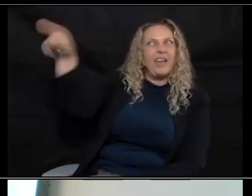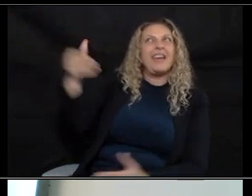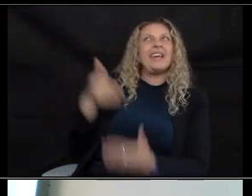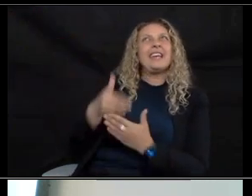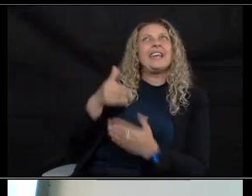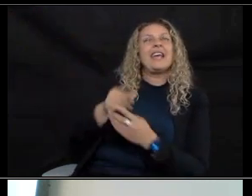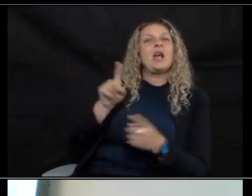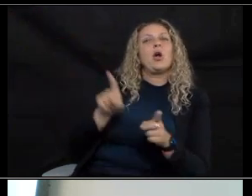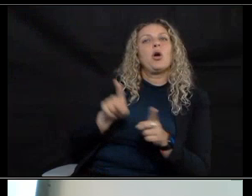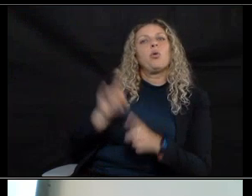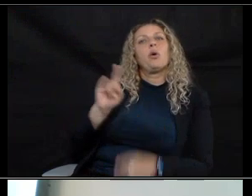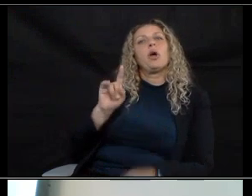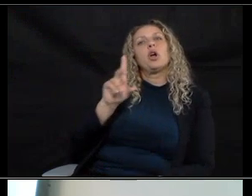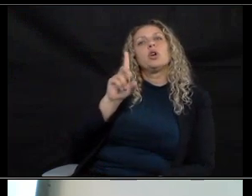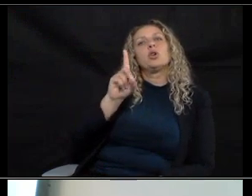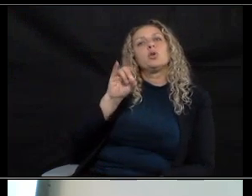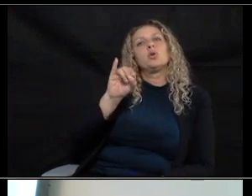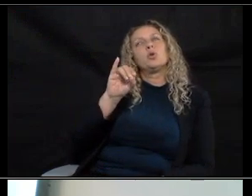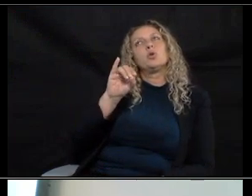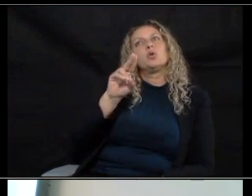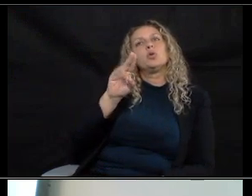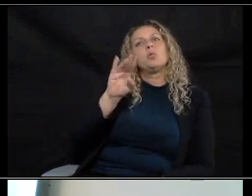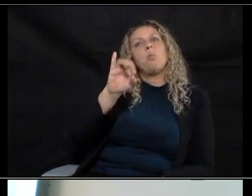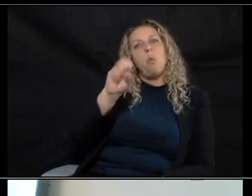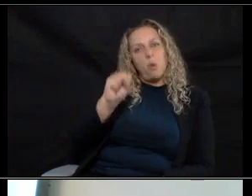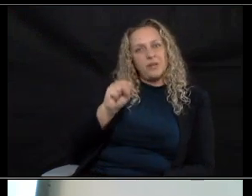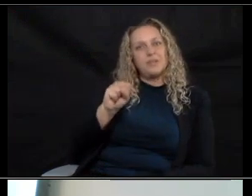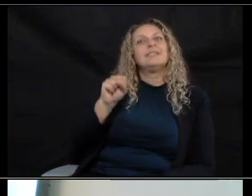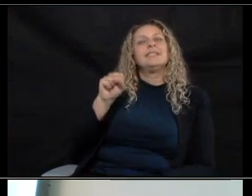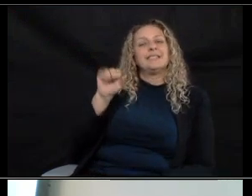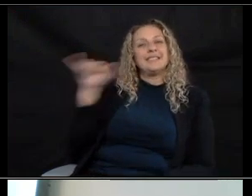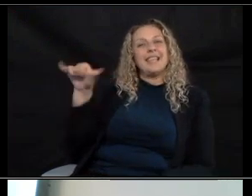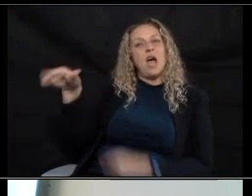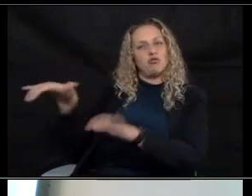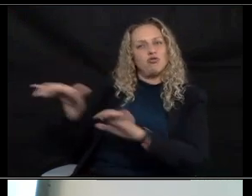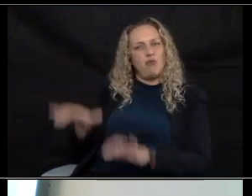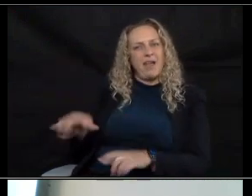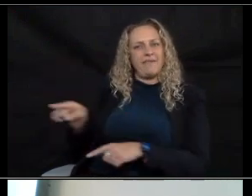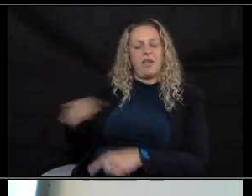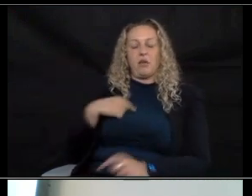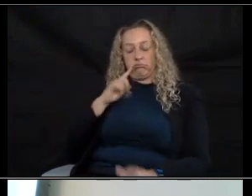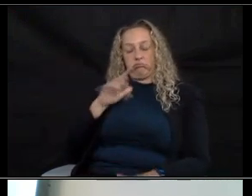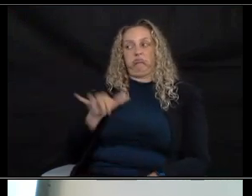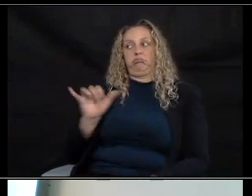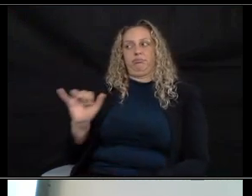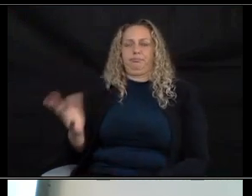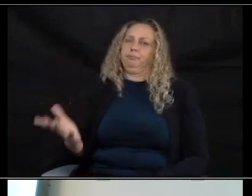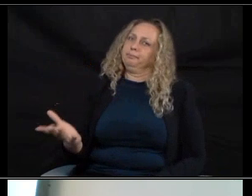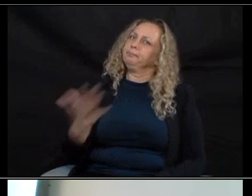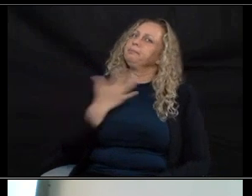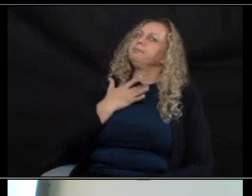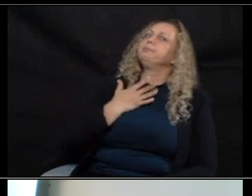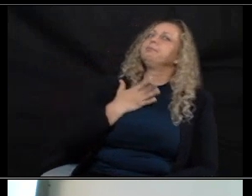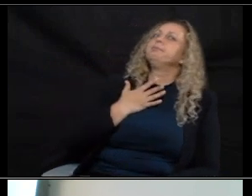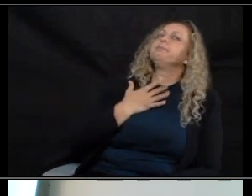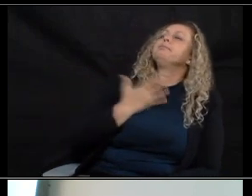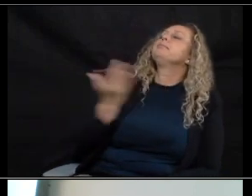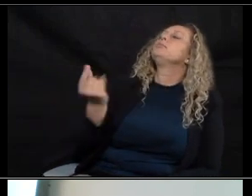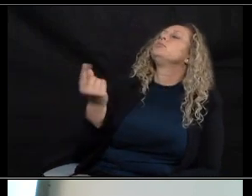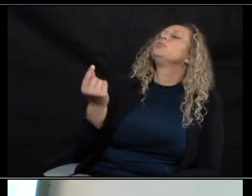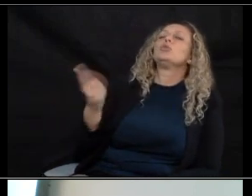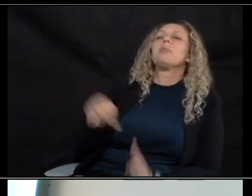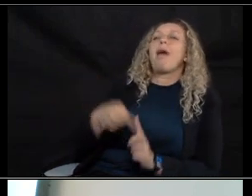the Dubois graves. So that surprised me as well. So hopefully we can get something